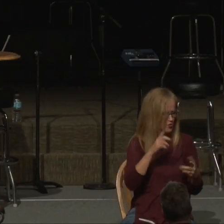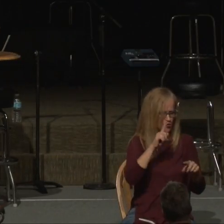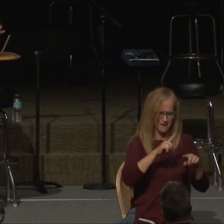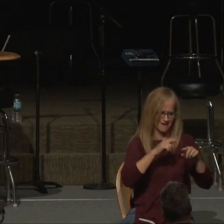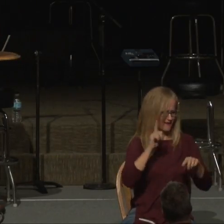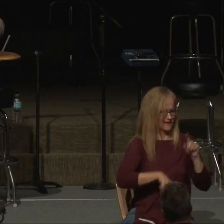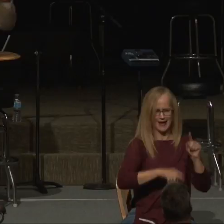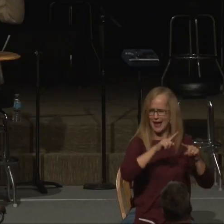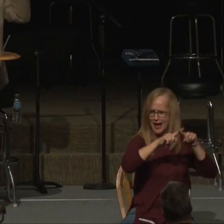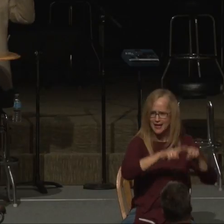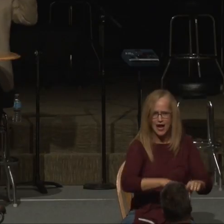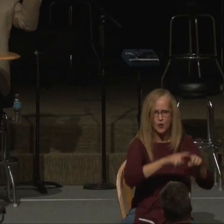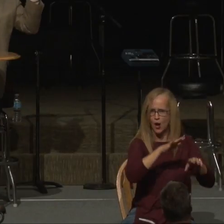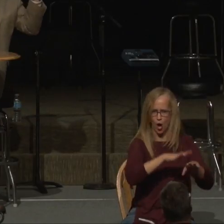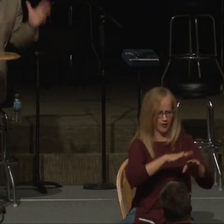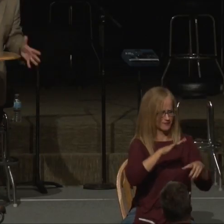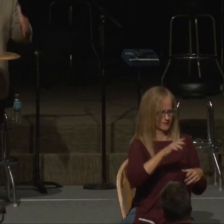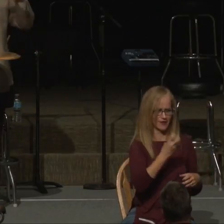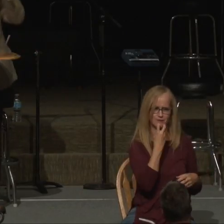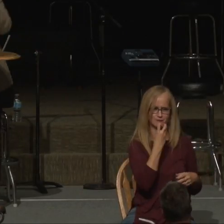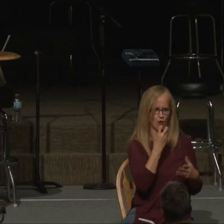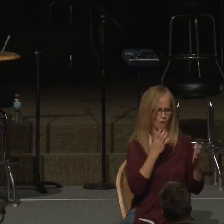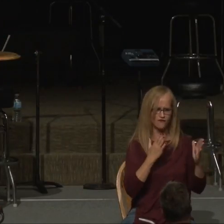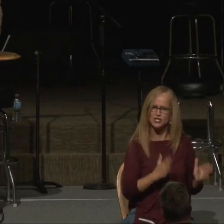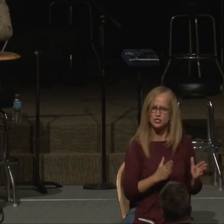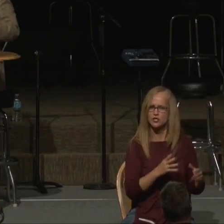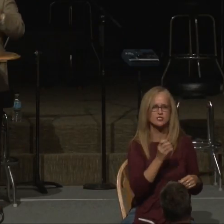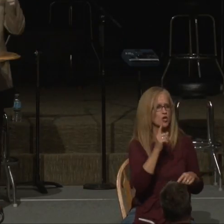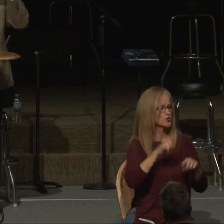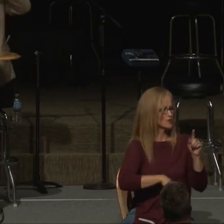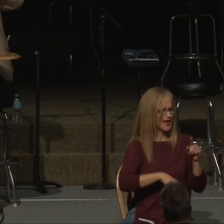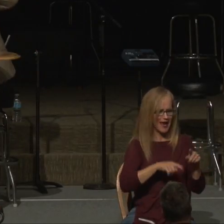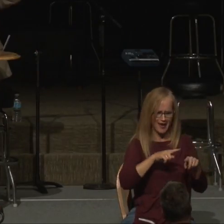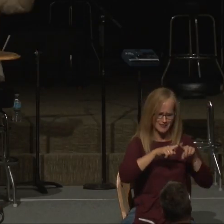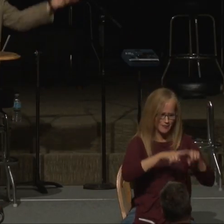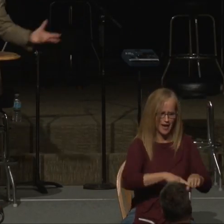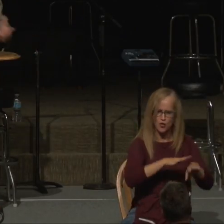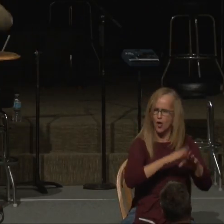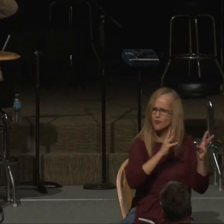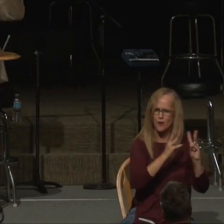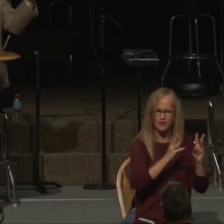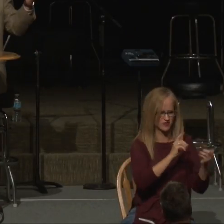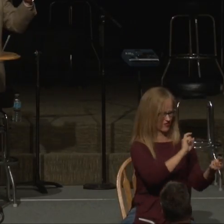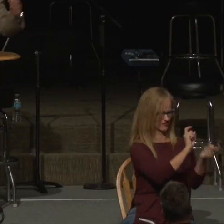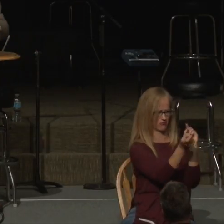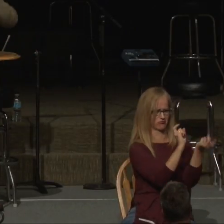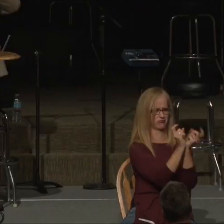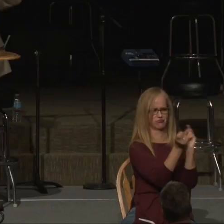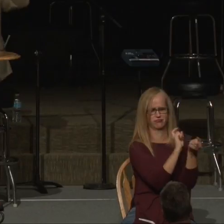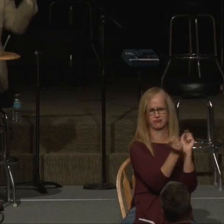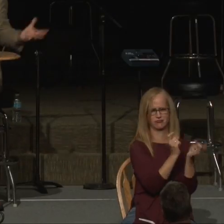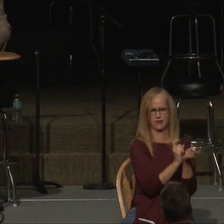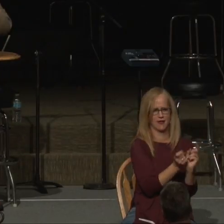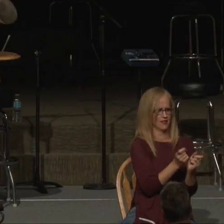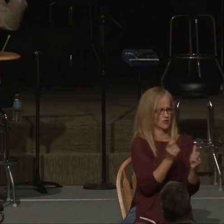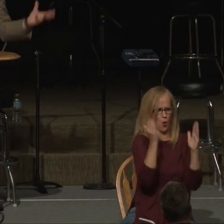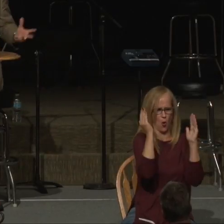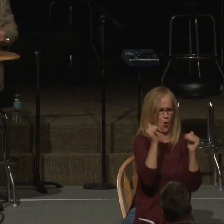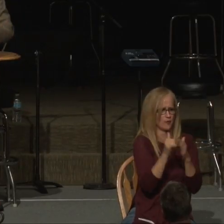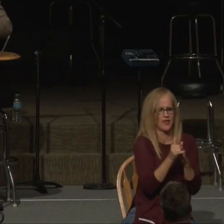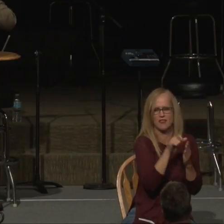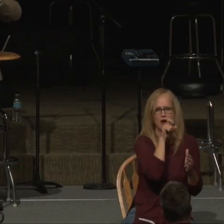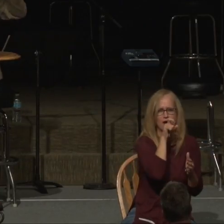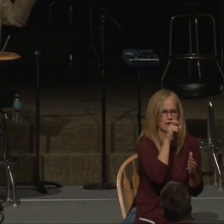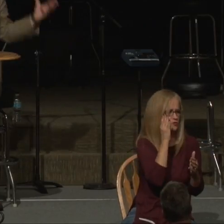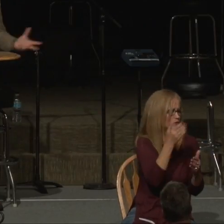to always make the right call. You can't even count on the weather to be favorable towards you. And so there's this vacillating thing, that this hope that the